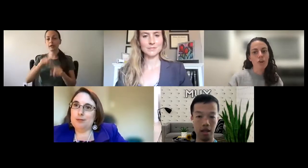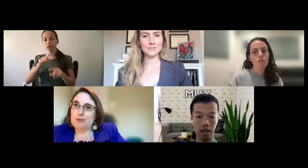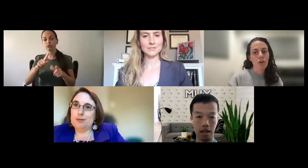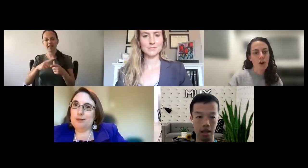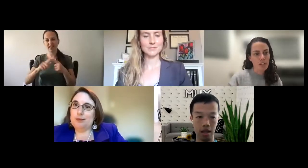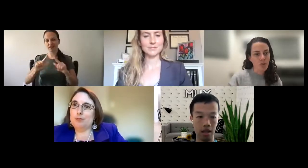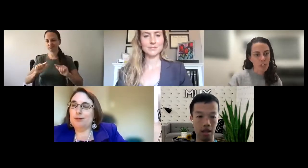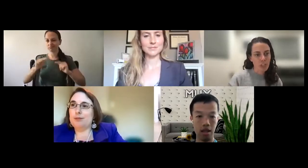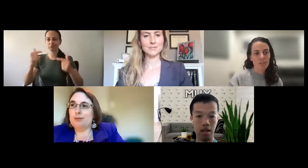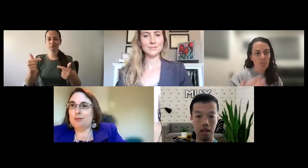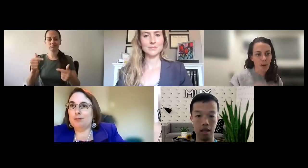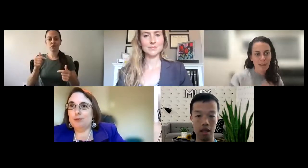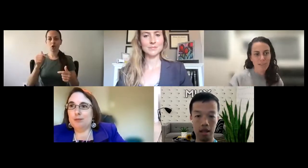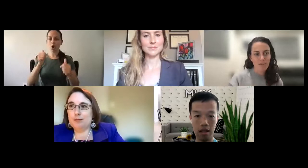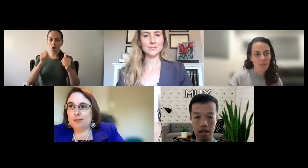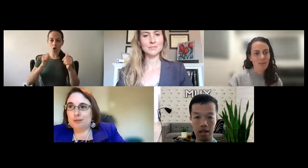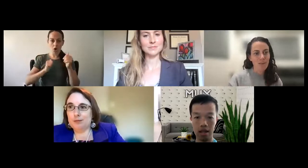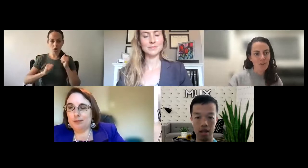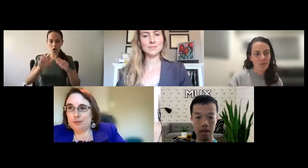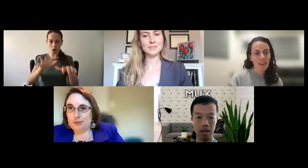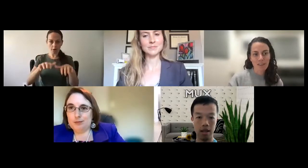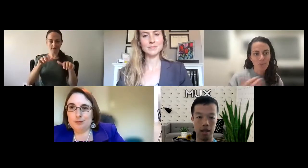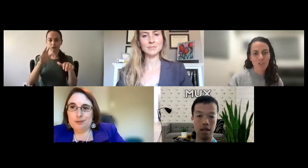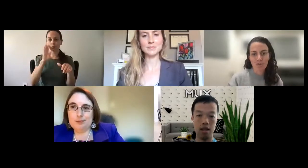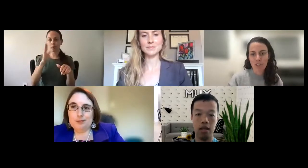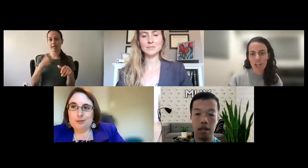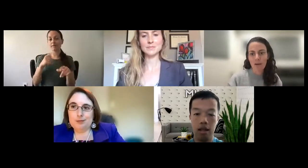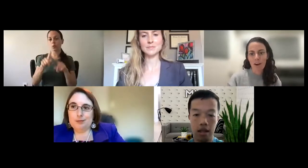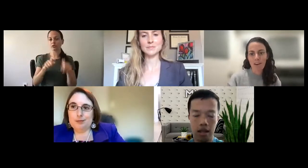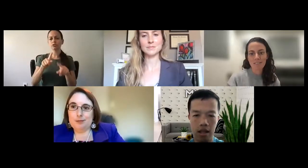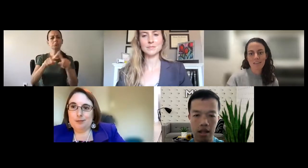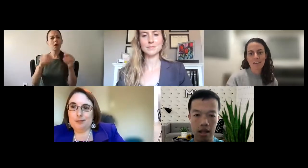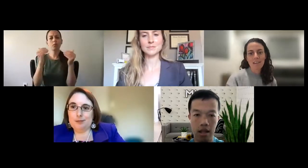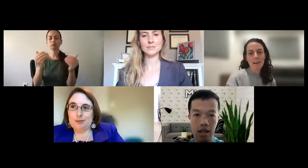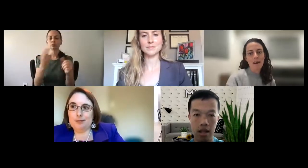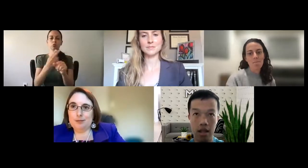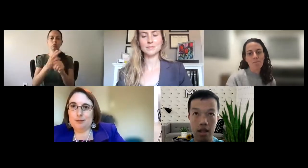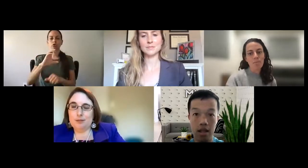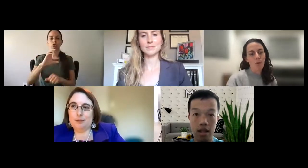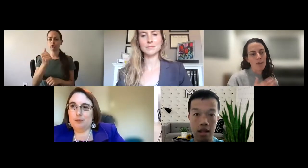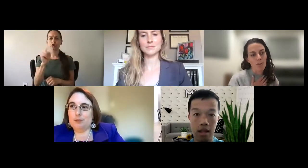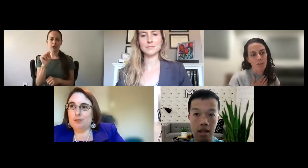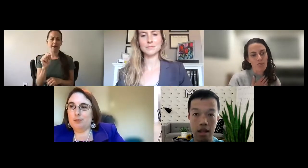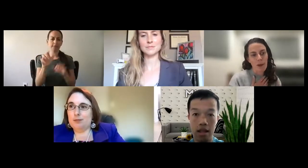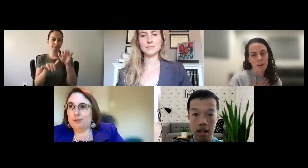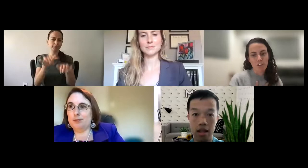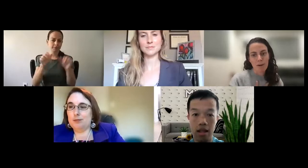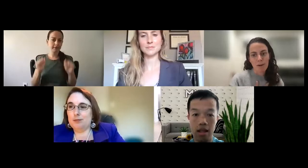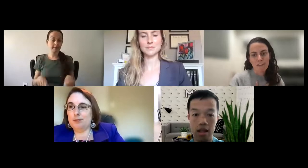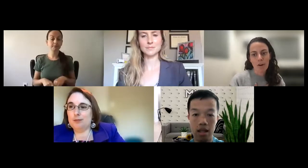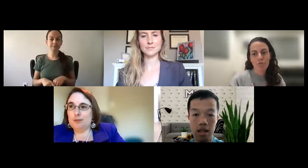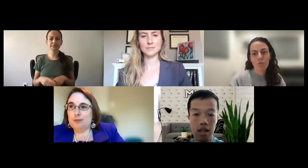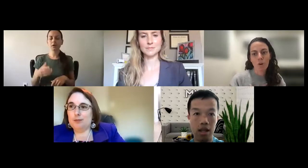you for audience questions. But as has been, said, please use the chat box. By way of a brief background